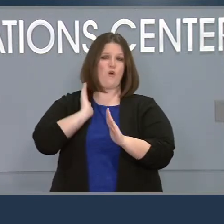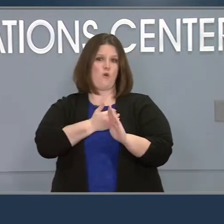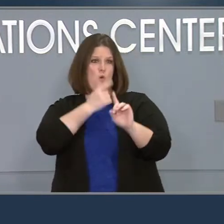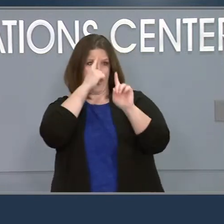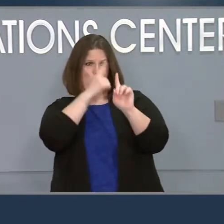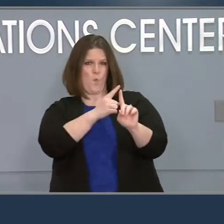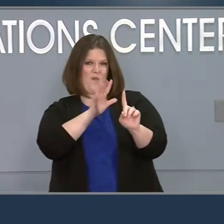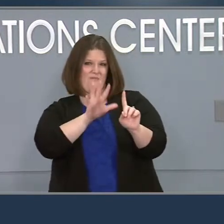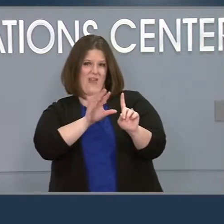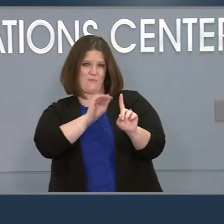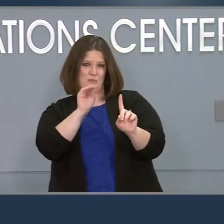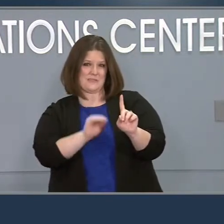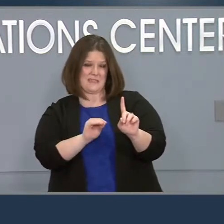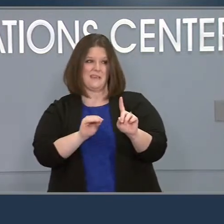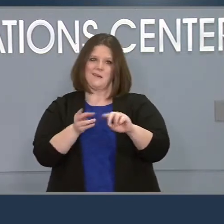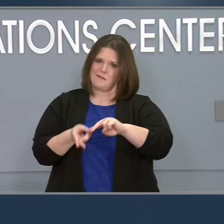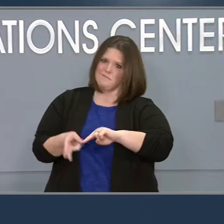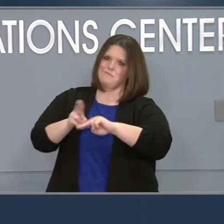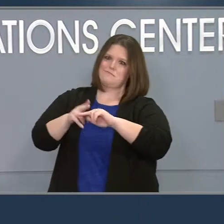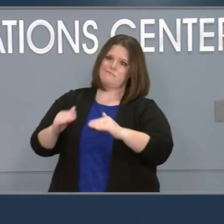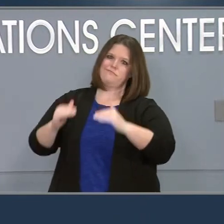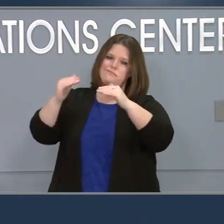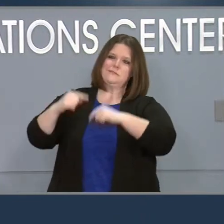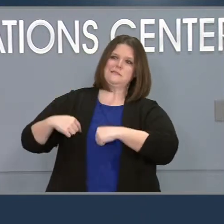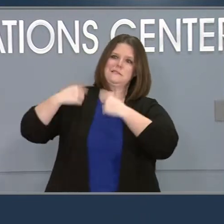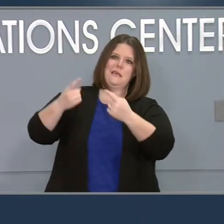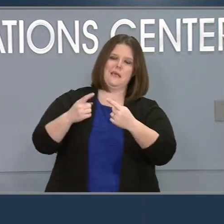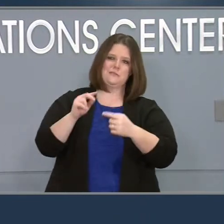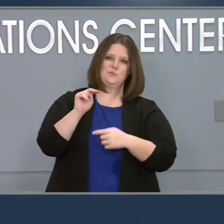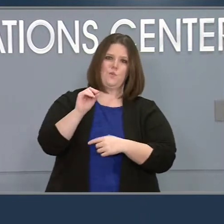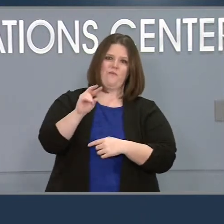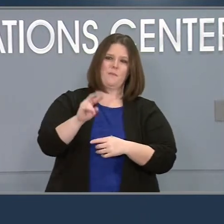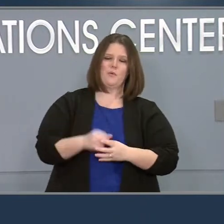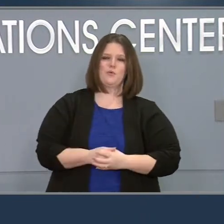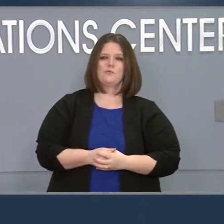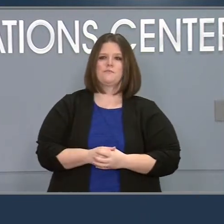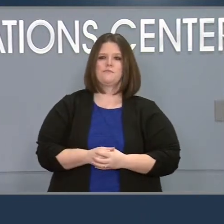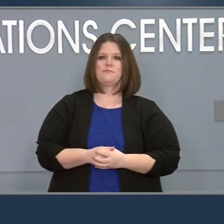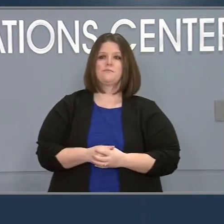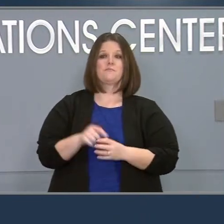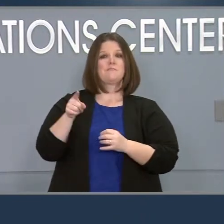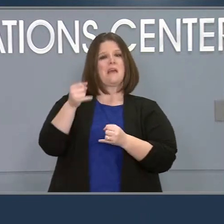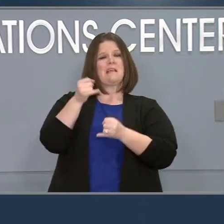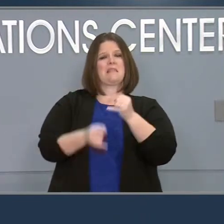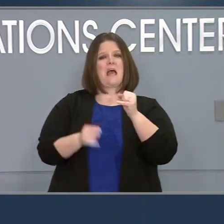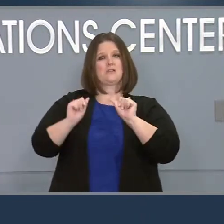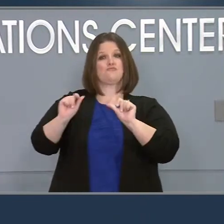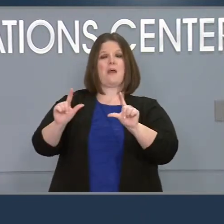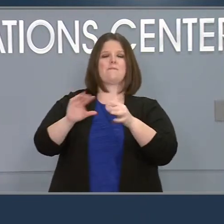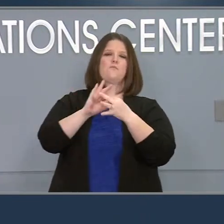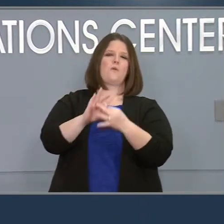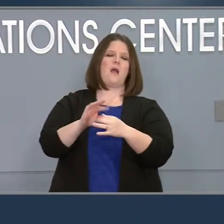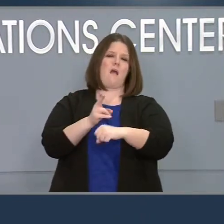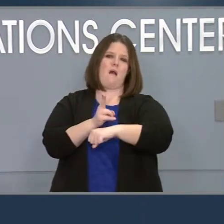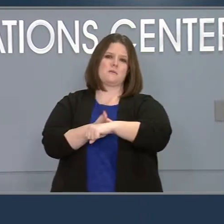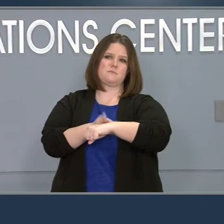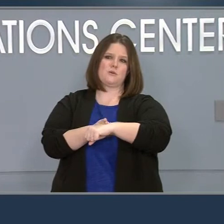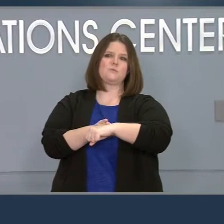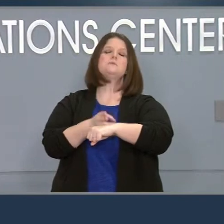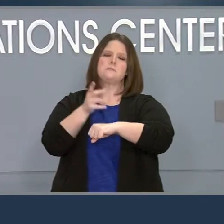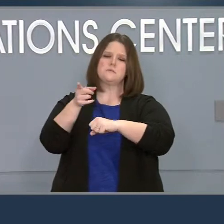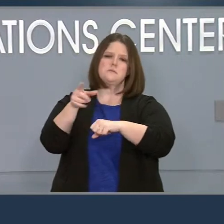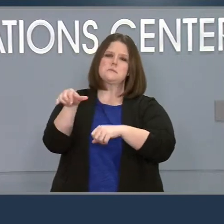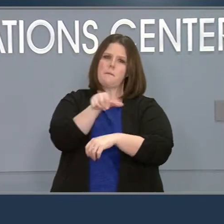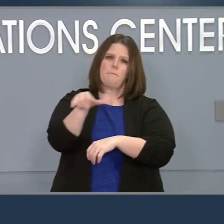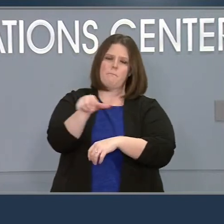November. On our next graph, we look at day-over-day hospitalizations. This graph also starts in mid-October, and looking